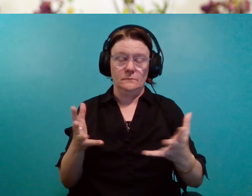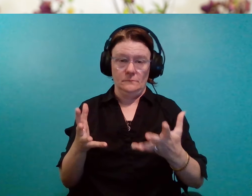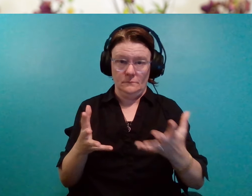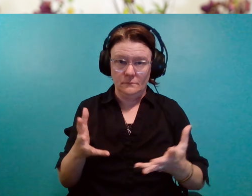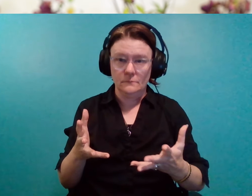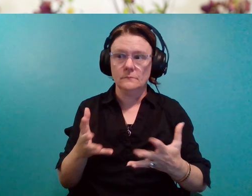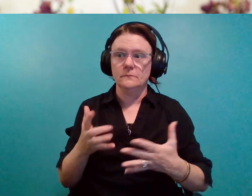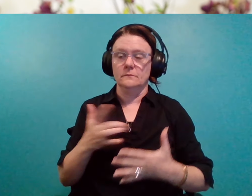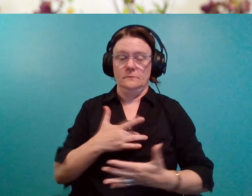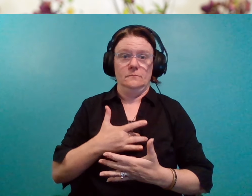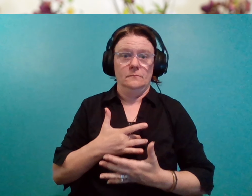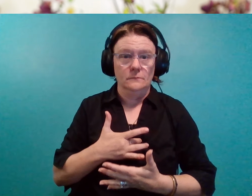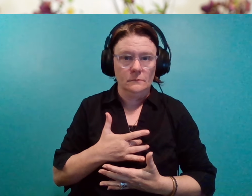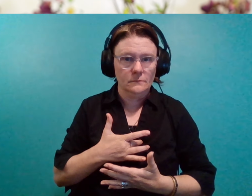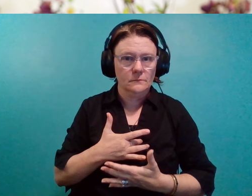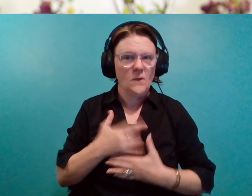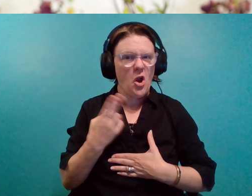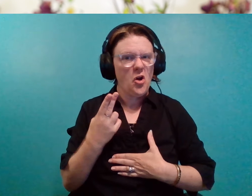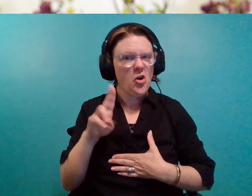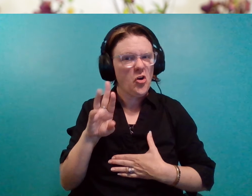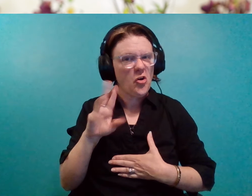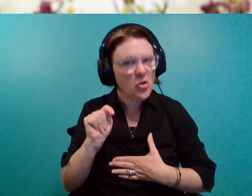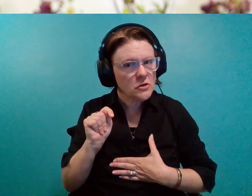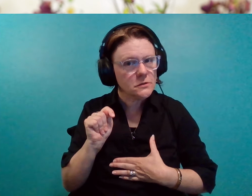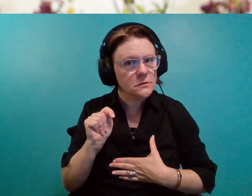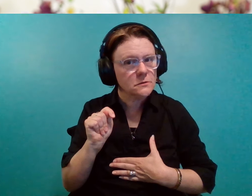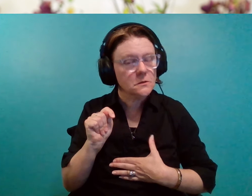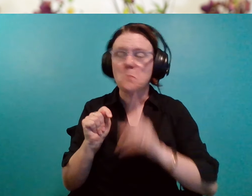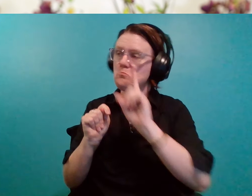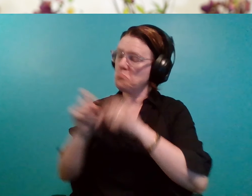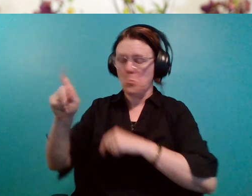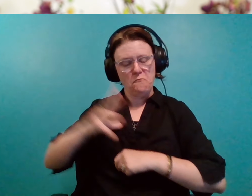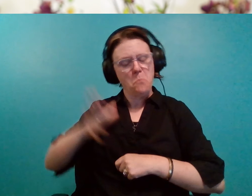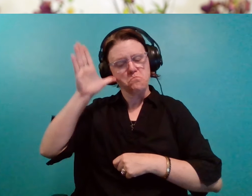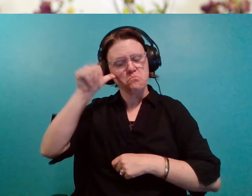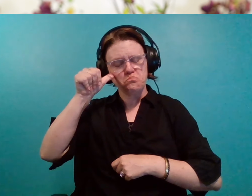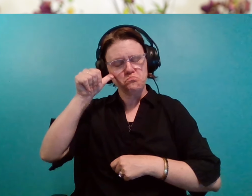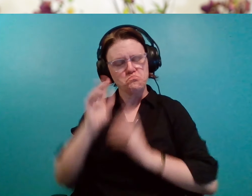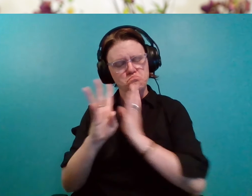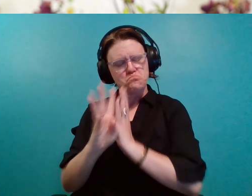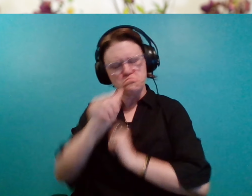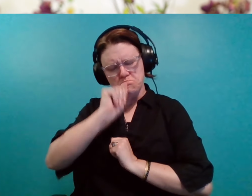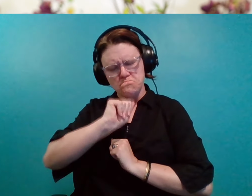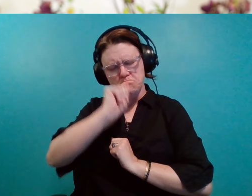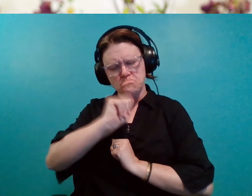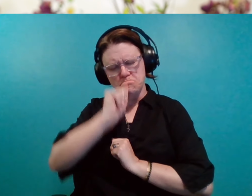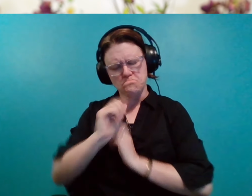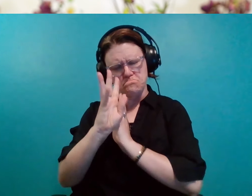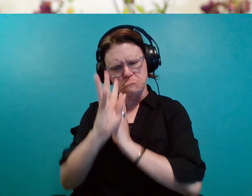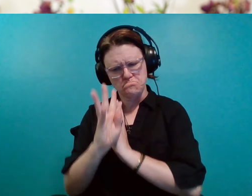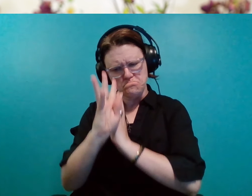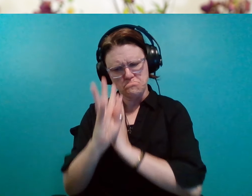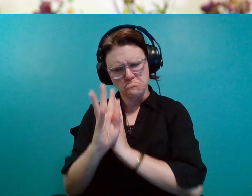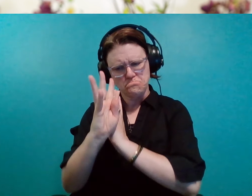That was very hurtful, but I was determined to vote.